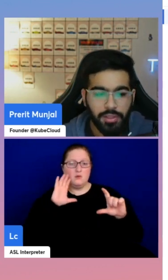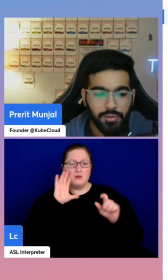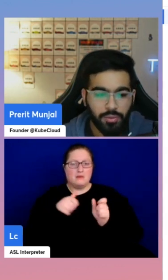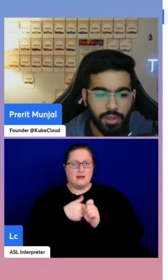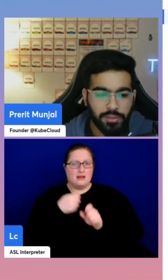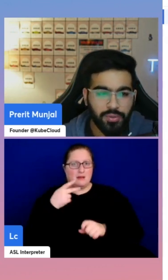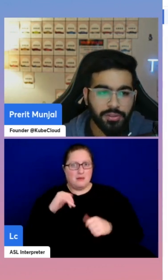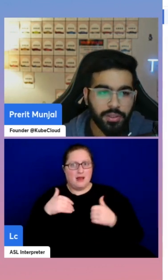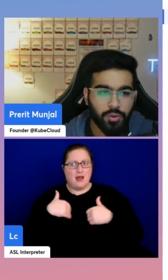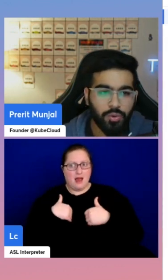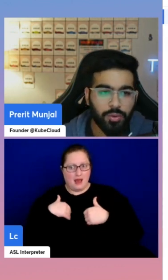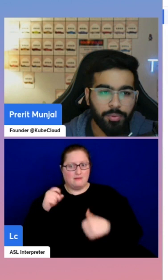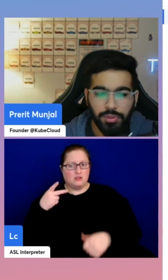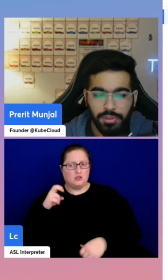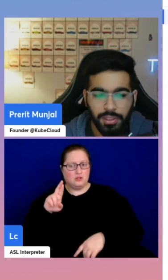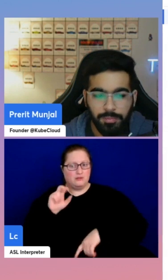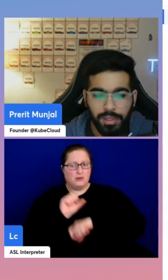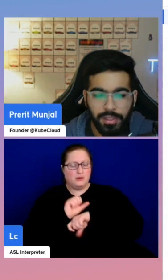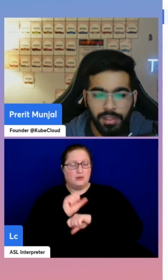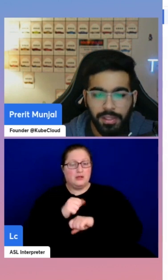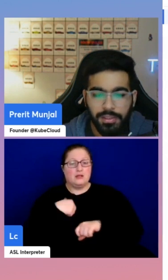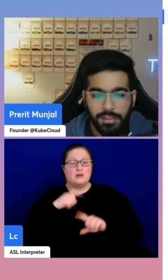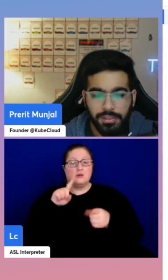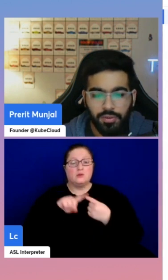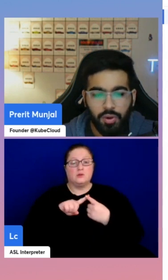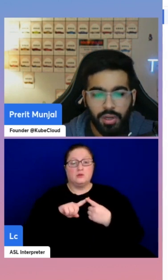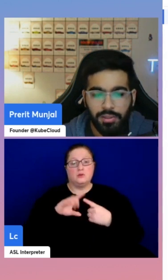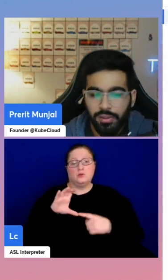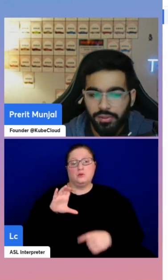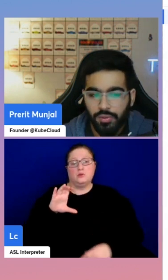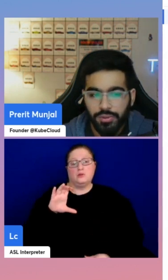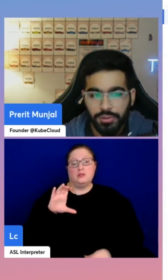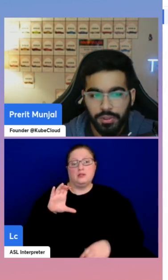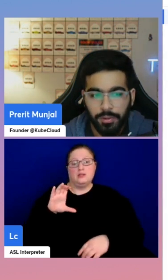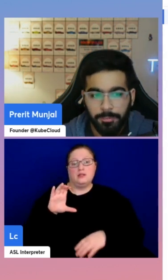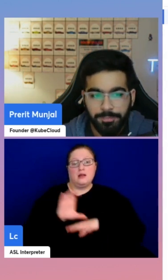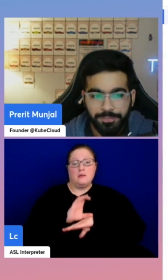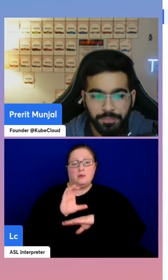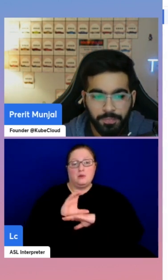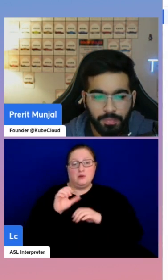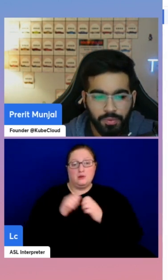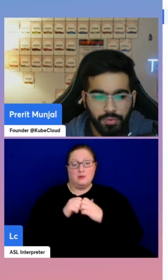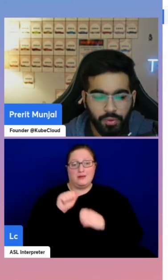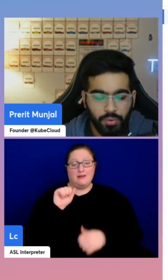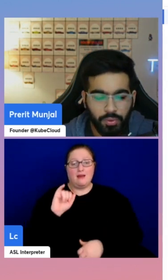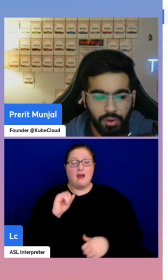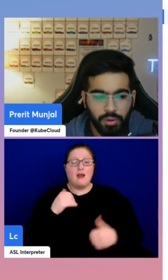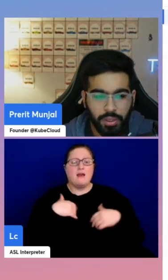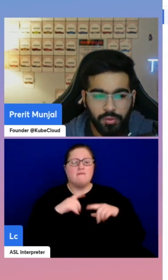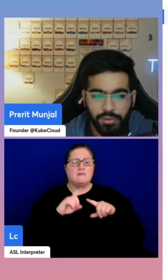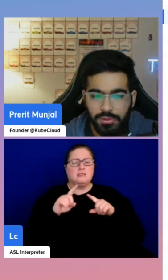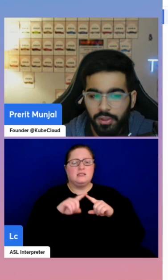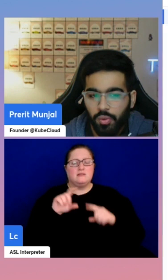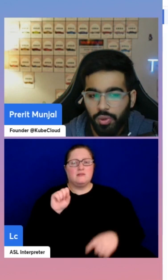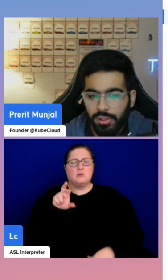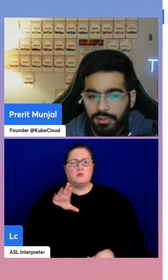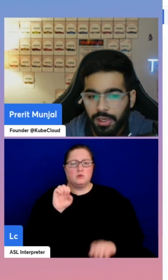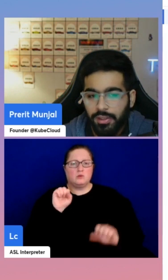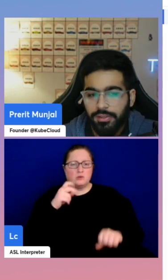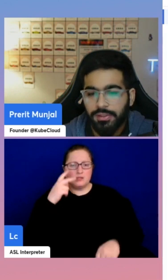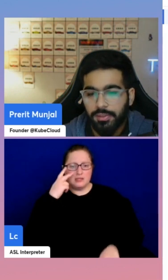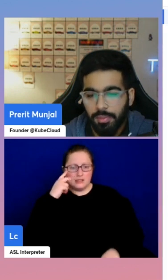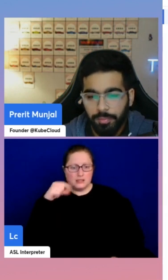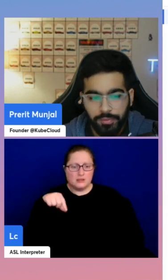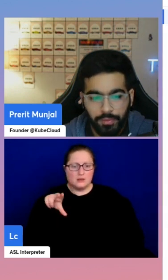working. So as soon as I go to computing in API, these all are the resources. Okay, so here you can see